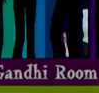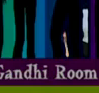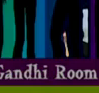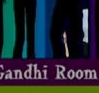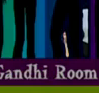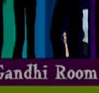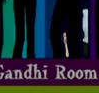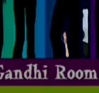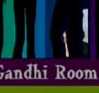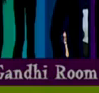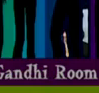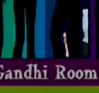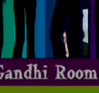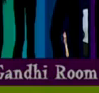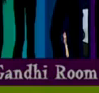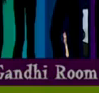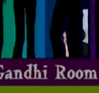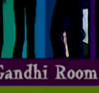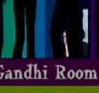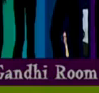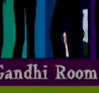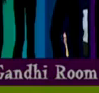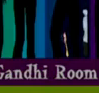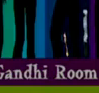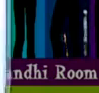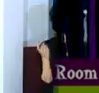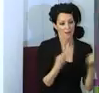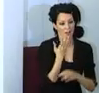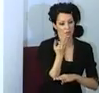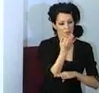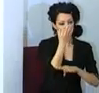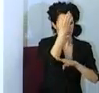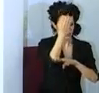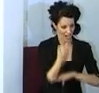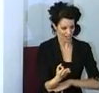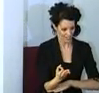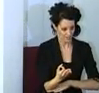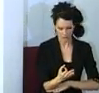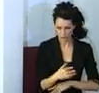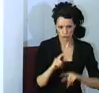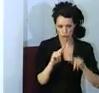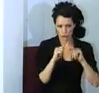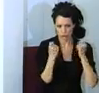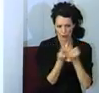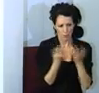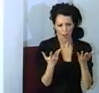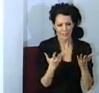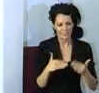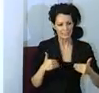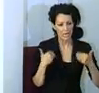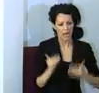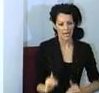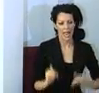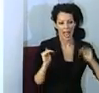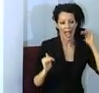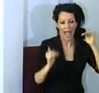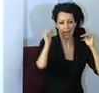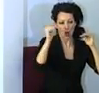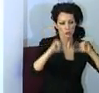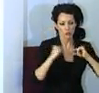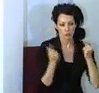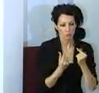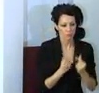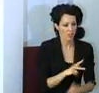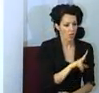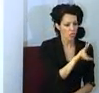Friday celebrating their pride on Friday evenings. The tribe is our young adults group for folks 30 years and